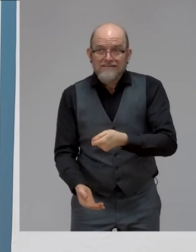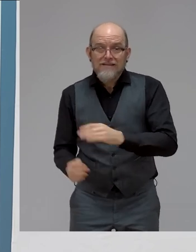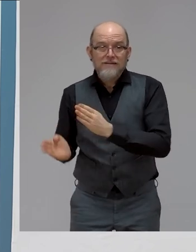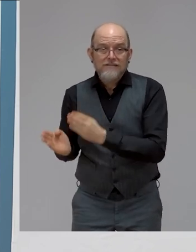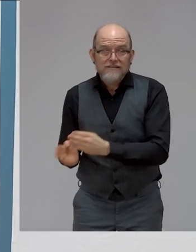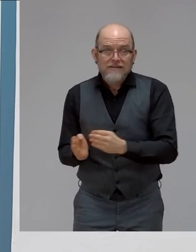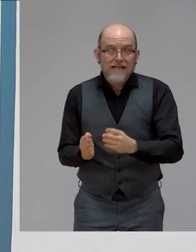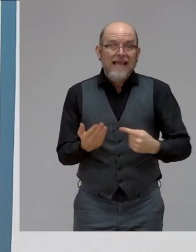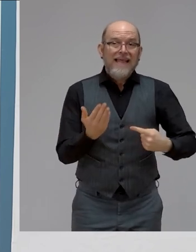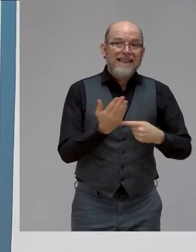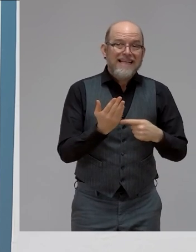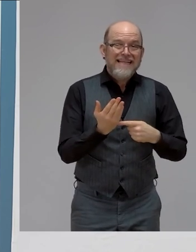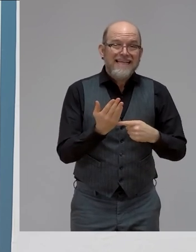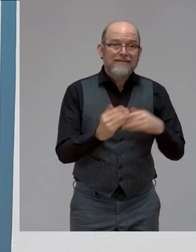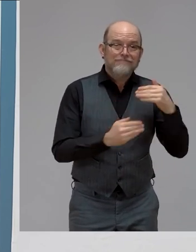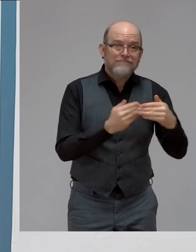knowledge.